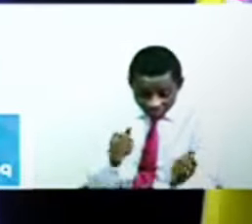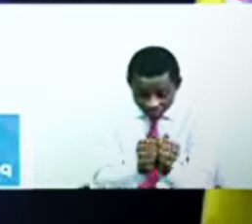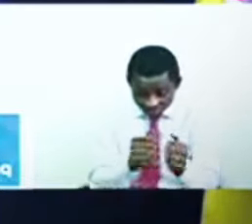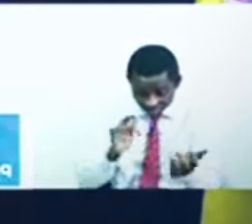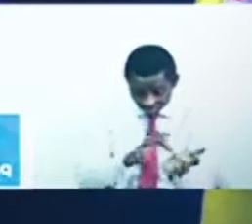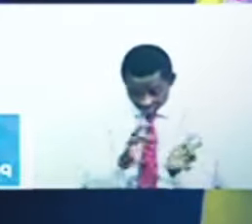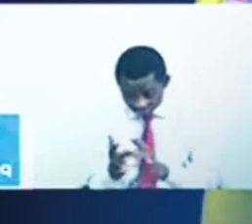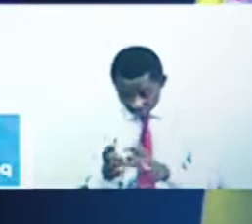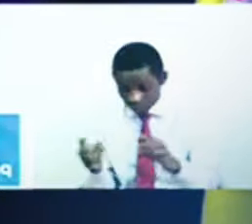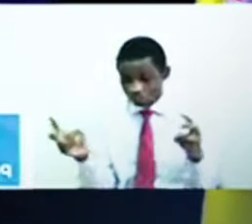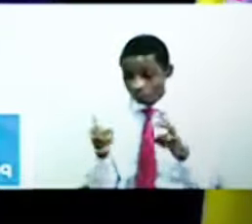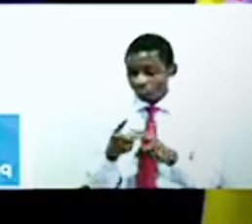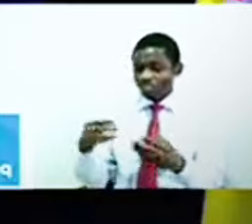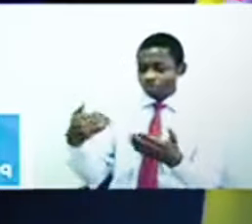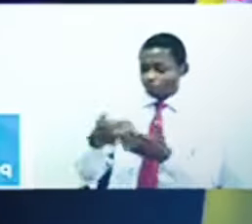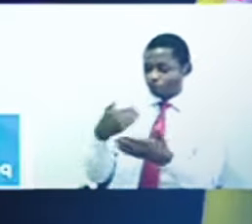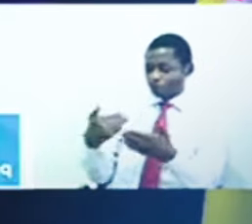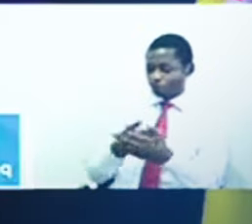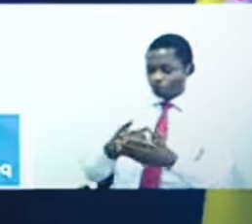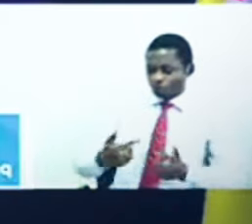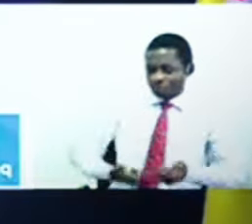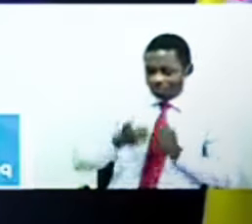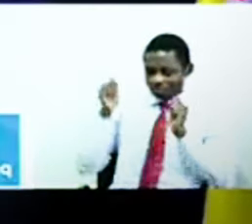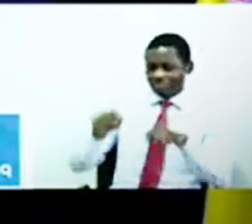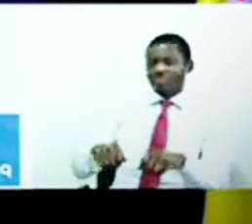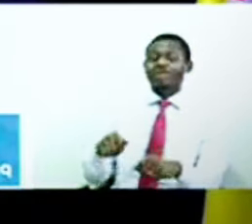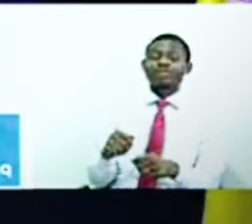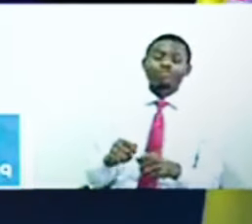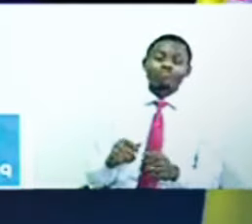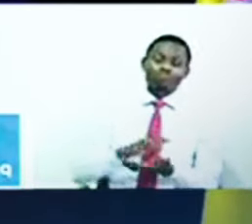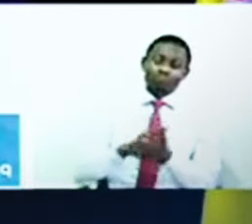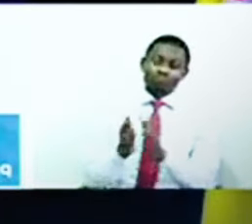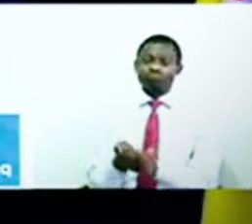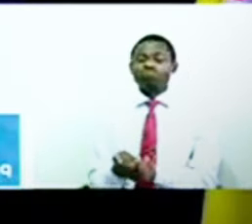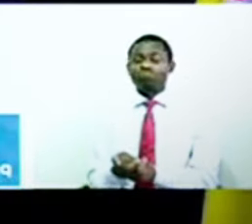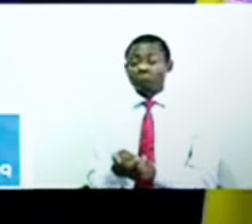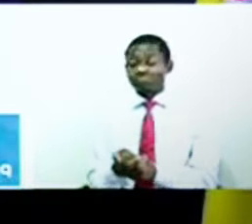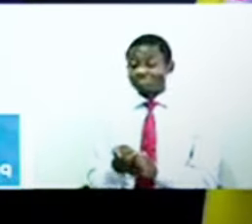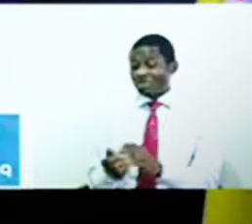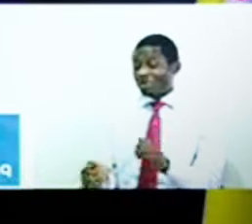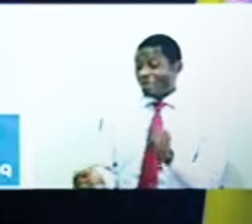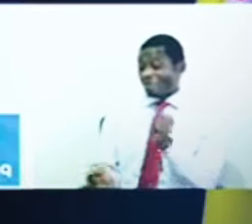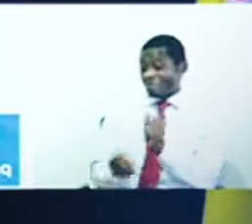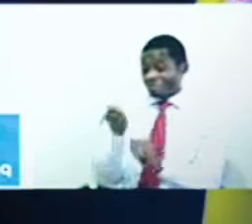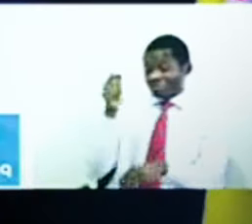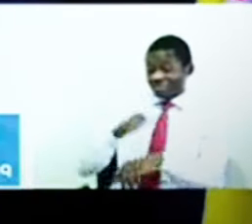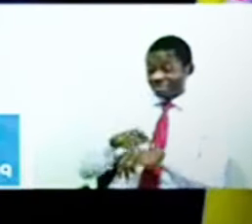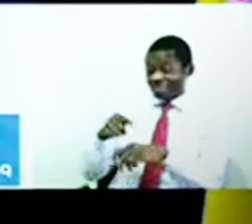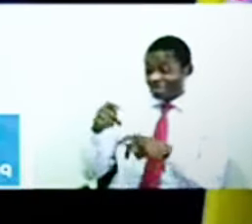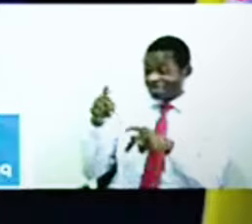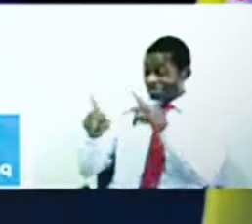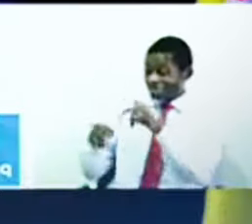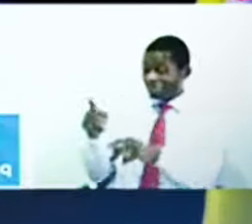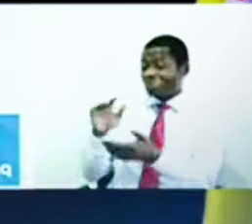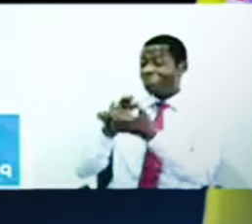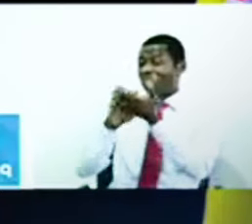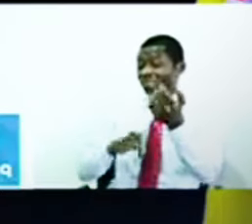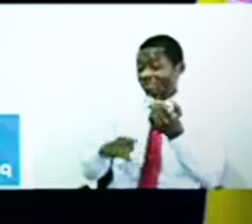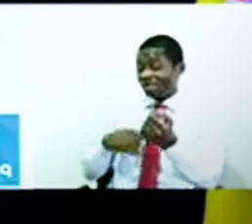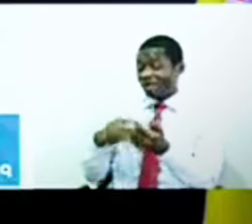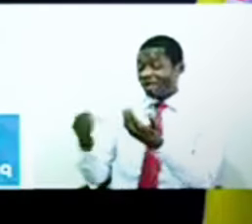we believe so much that we can sin more than believing that we can lead a holy life.